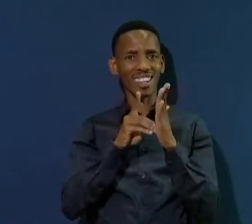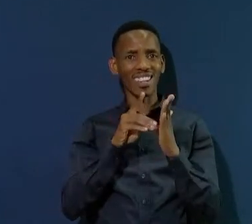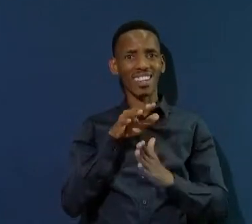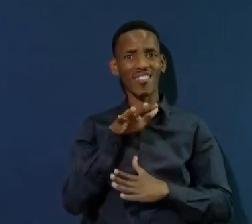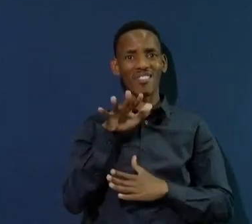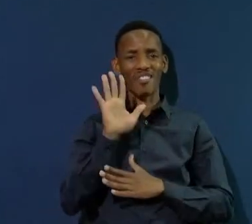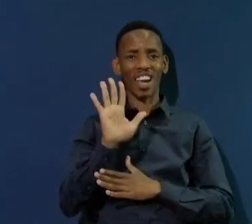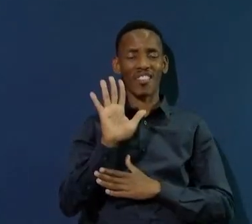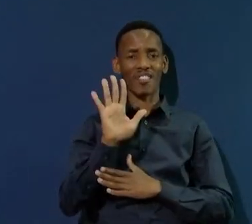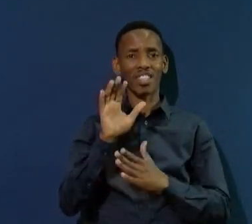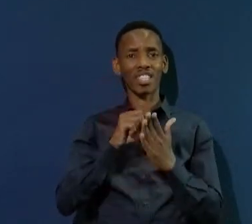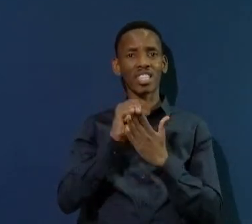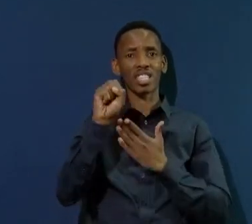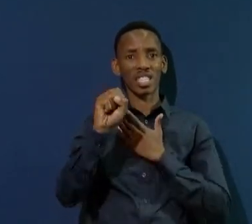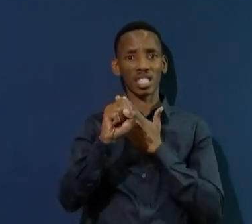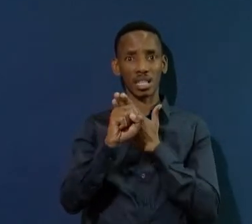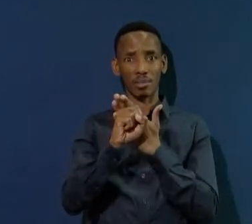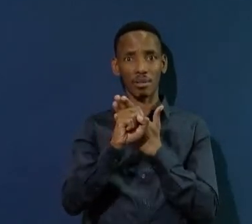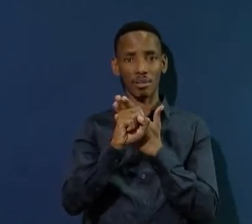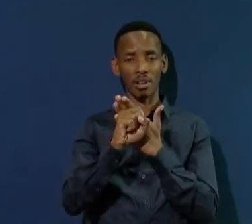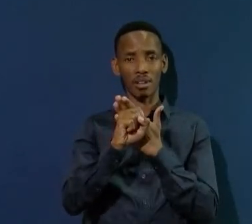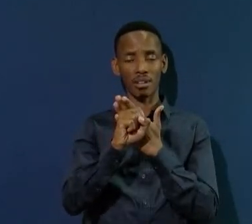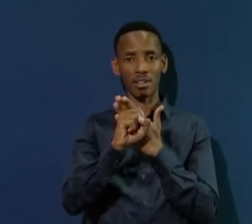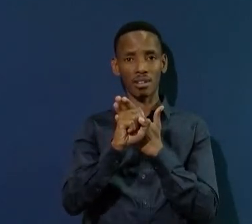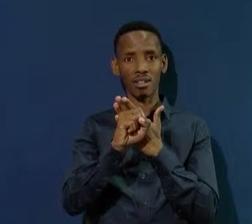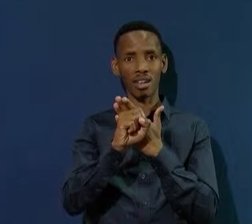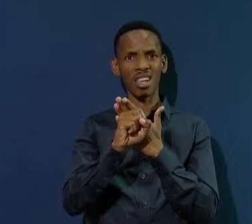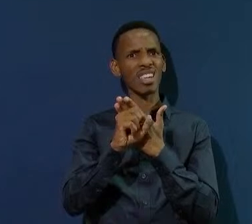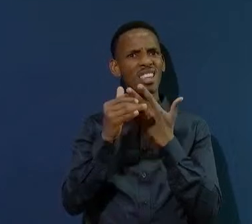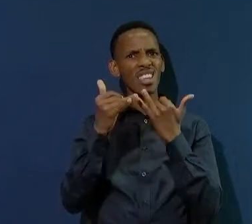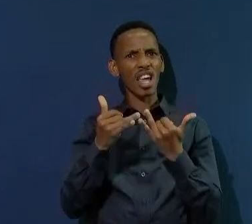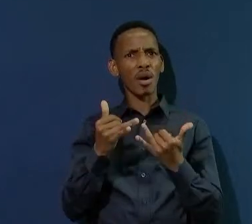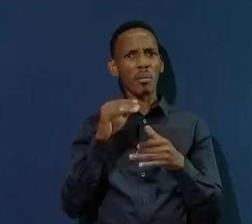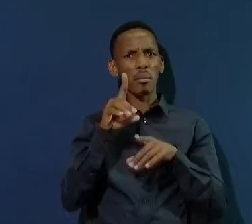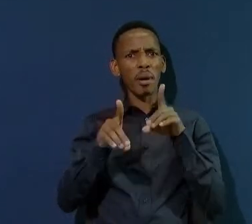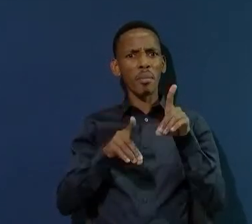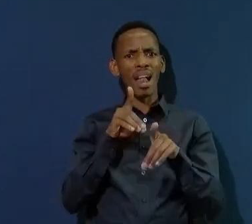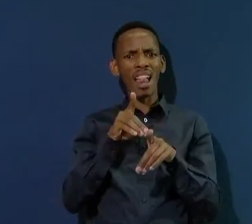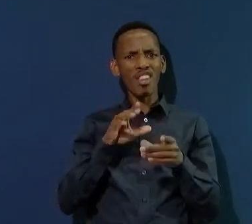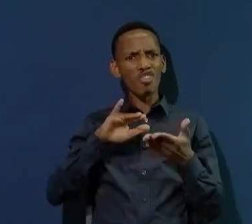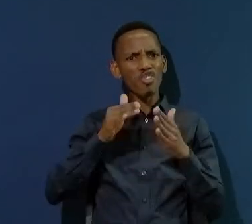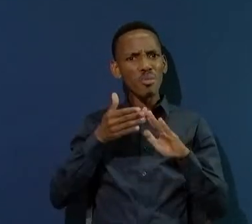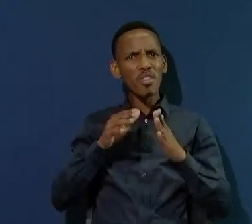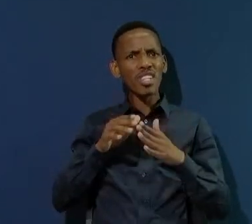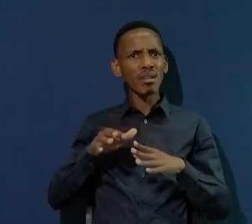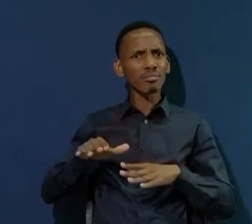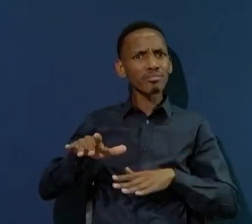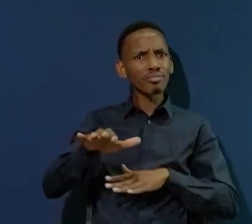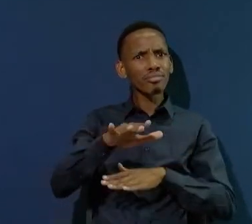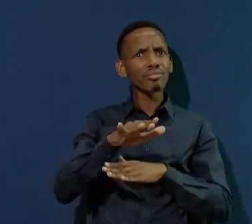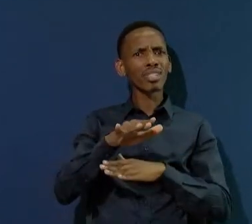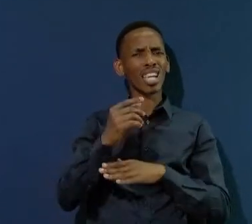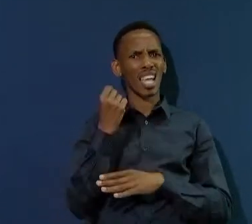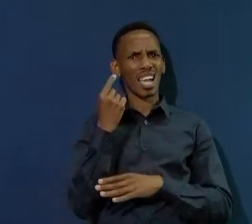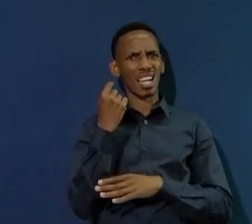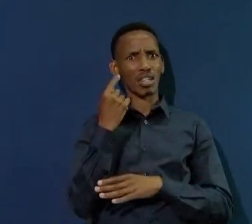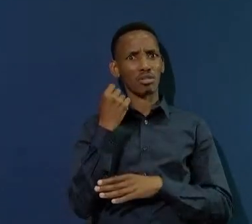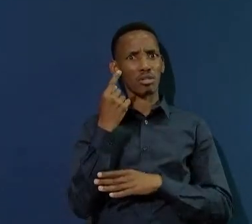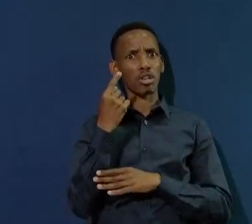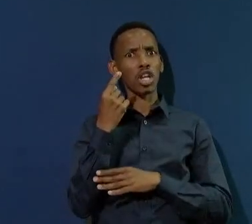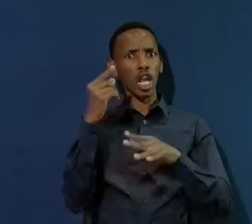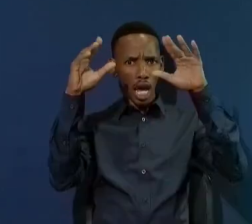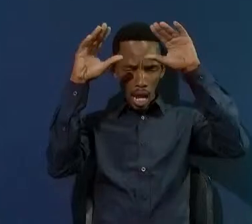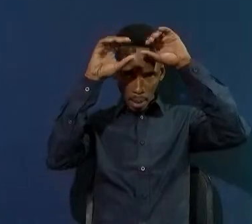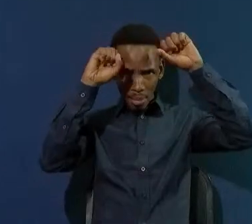morago ga thulaganyo yone eo. Do people understand that? Firstly, do people even understand gore ke ene tautona e leng